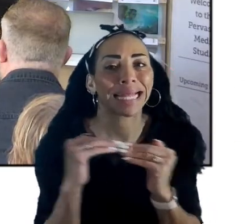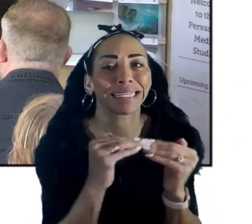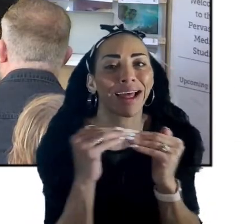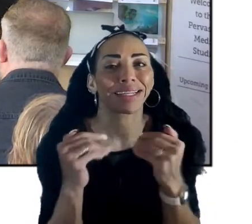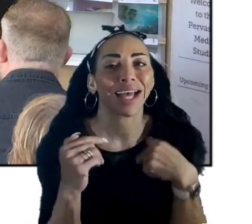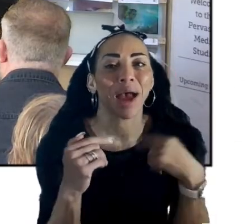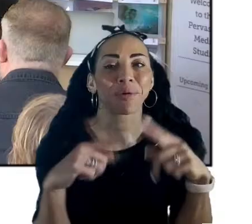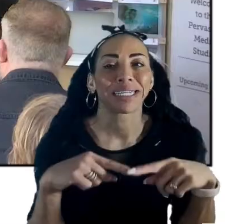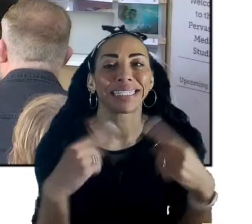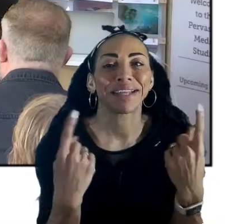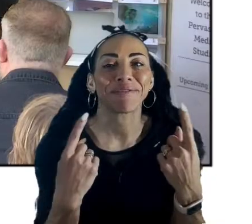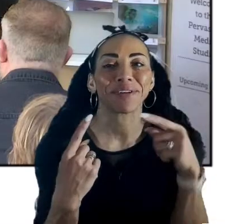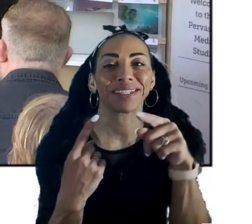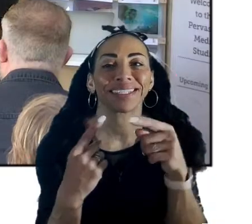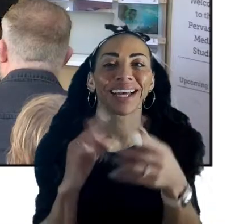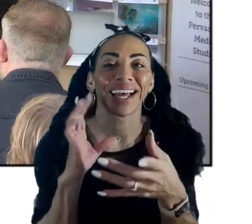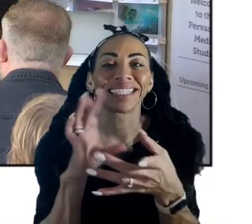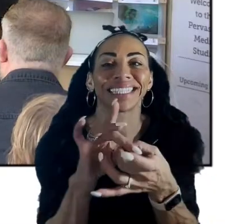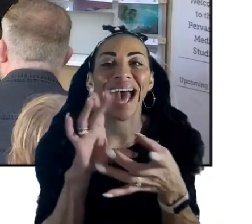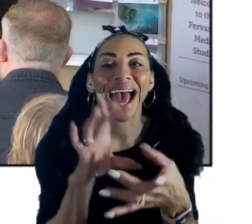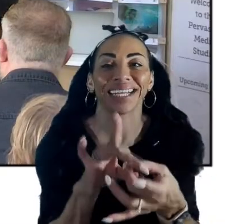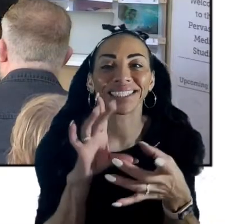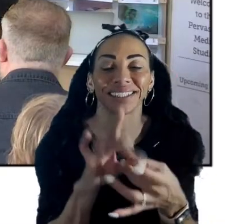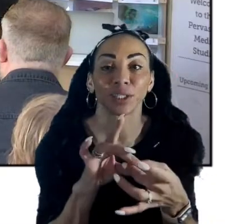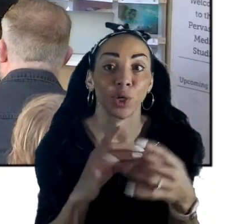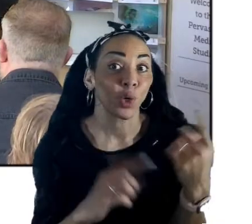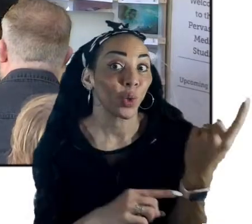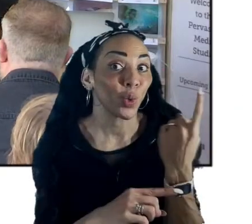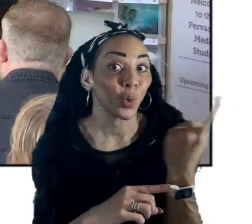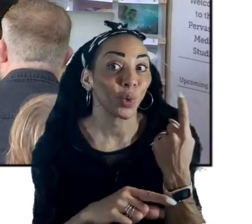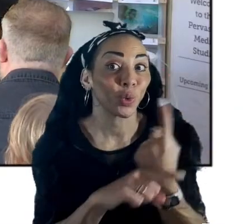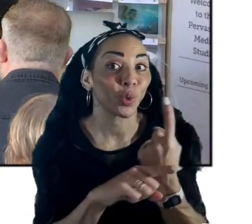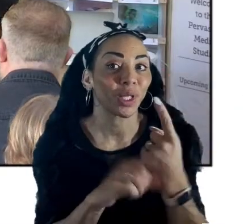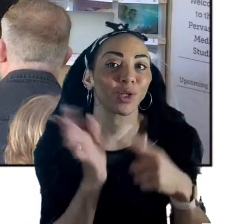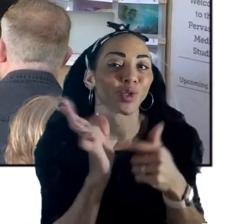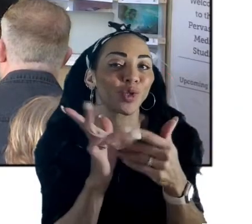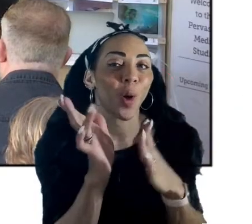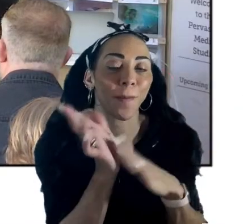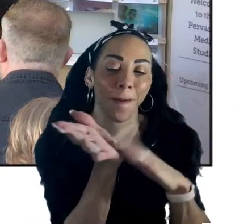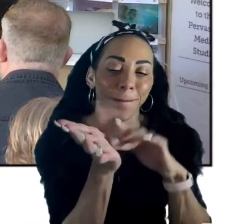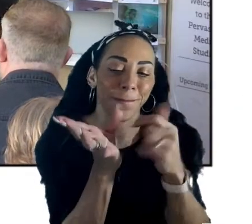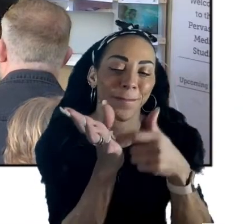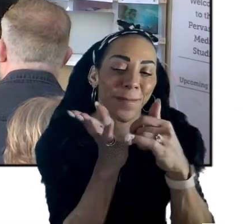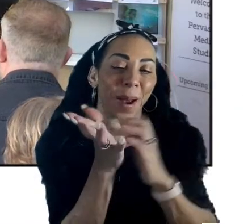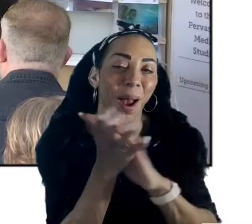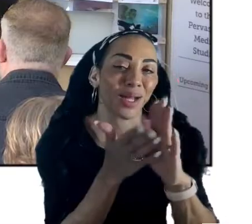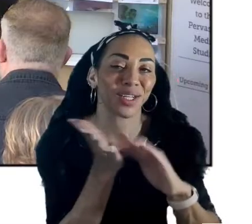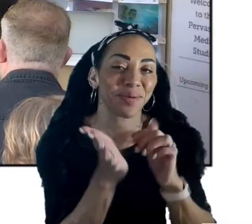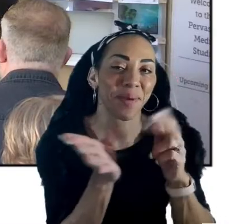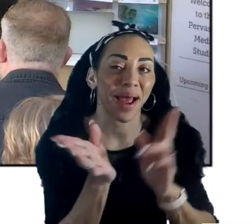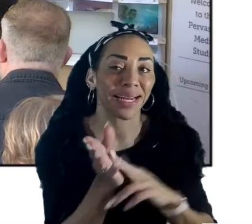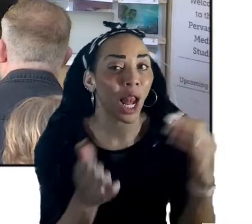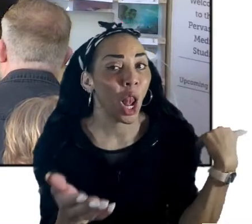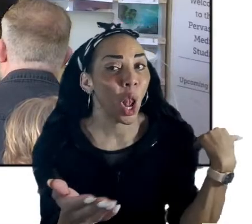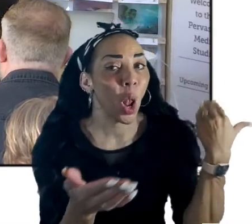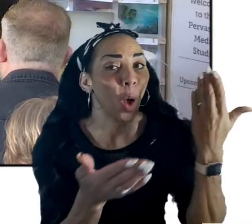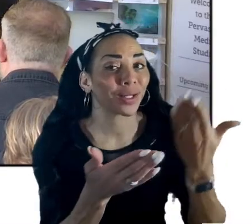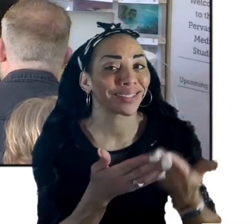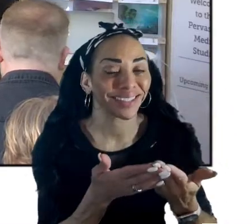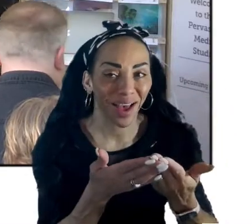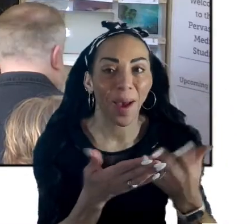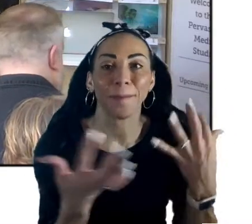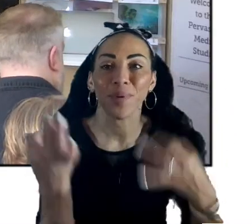Anyway, our speaker for today is Tom Marshman. Tom is a performance artist and longtime studio resident whose work honors the